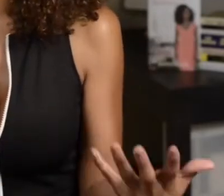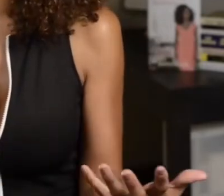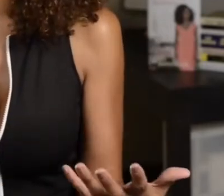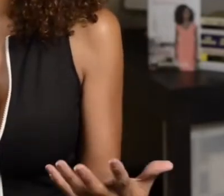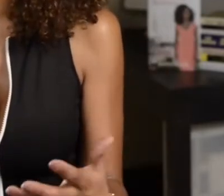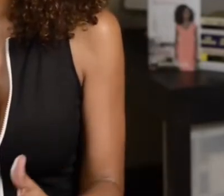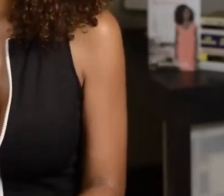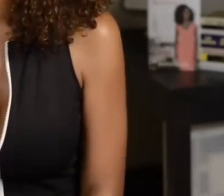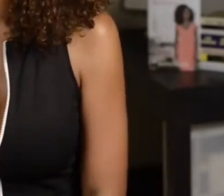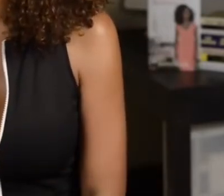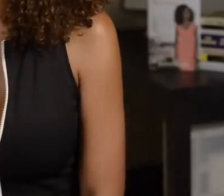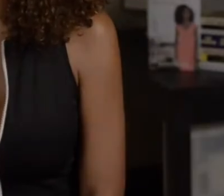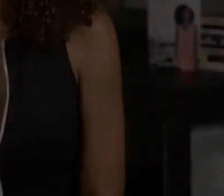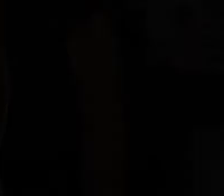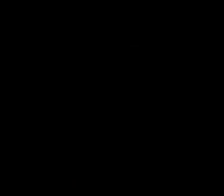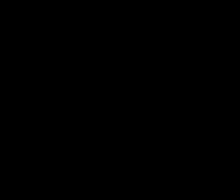seen as cis.